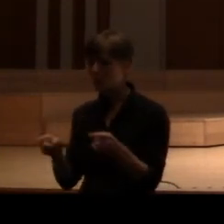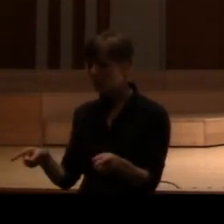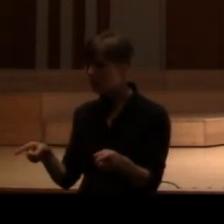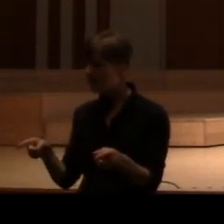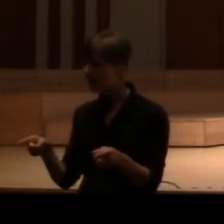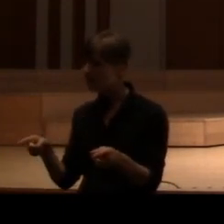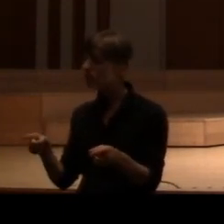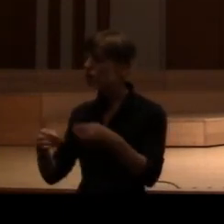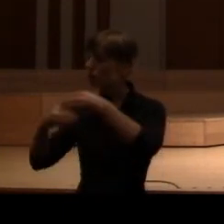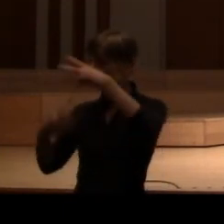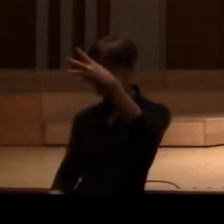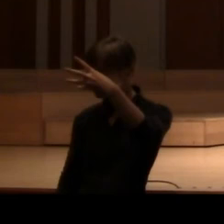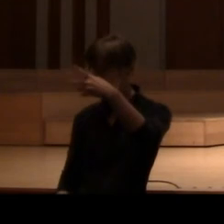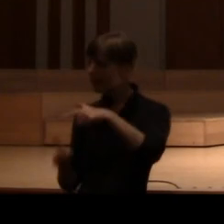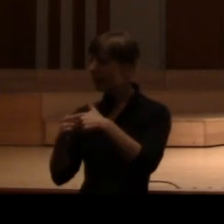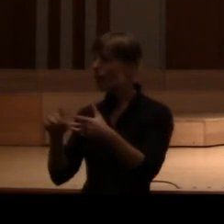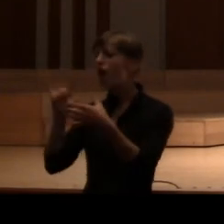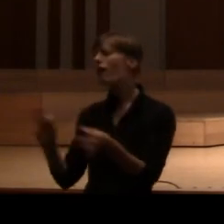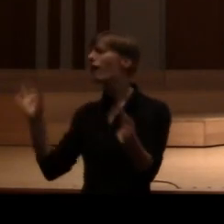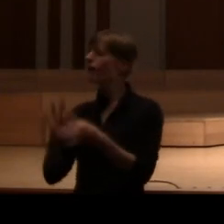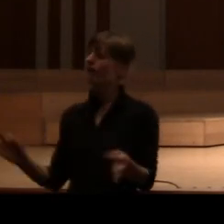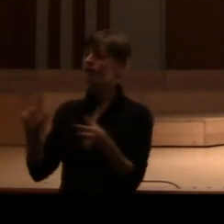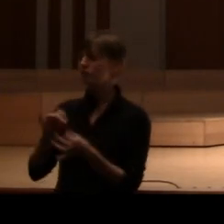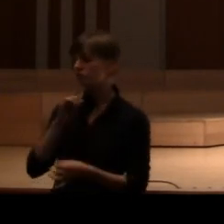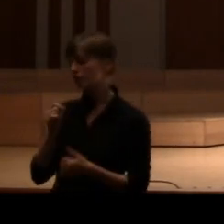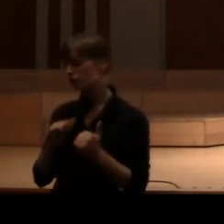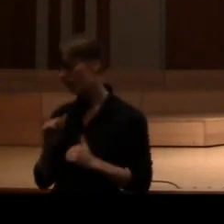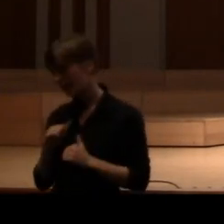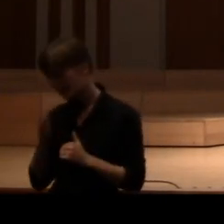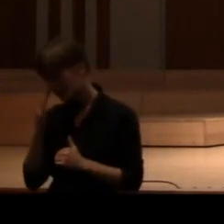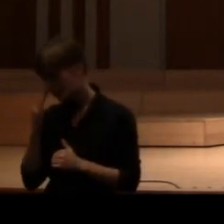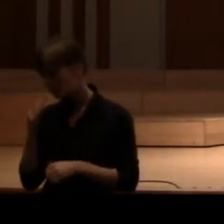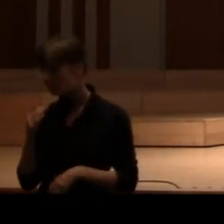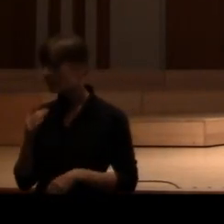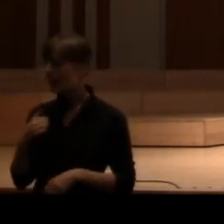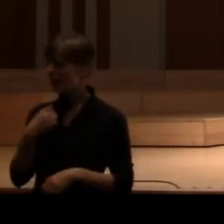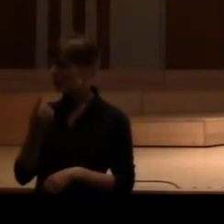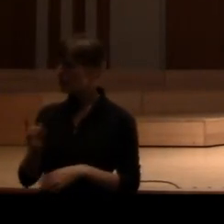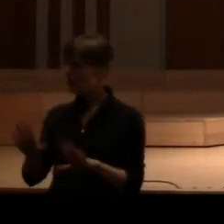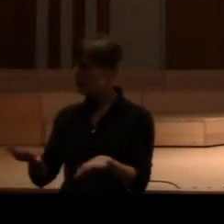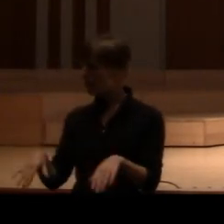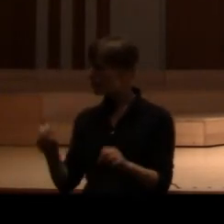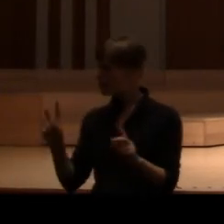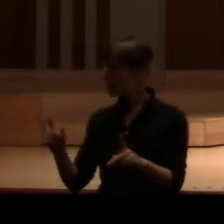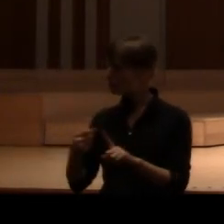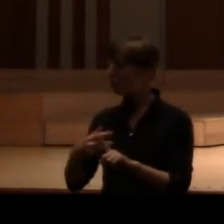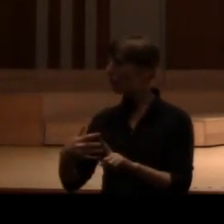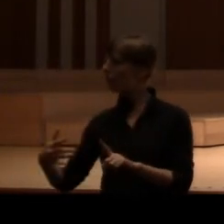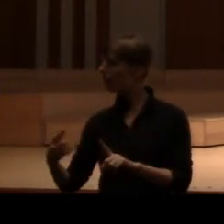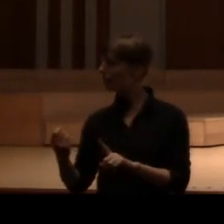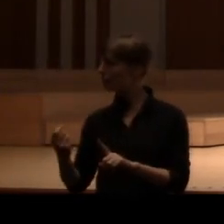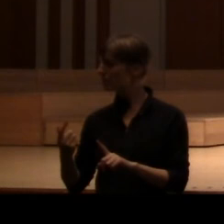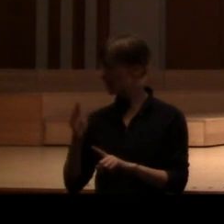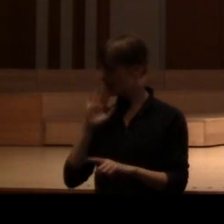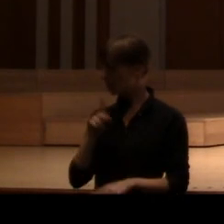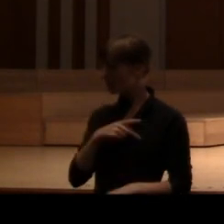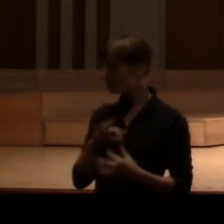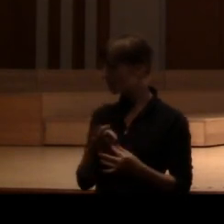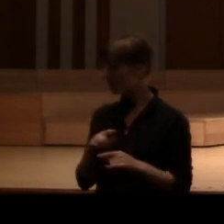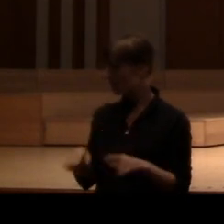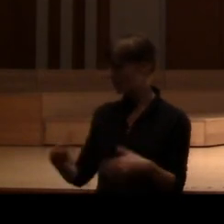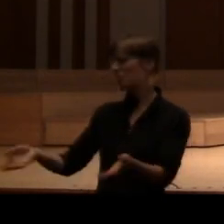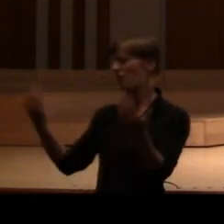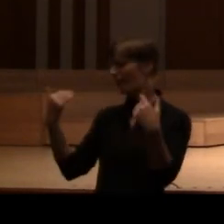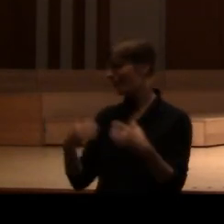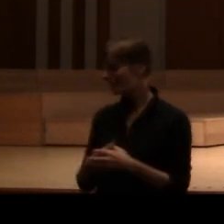list of words? And then we write this uber dramatic piece where it's like, you know, I tell them it's okay to dramatize a little bit, even though it's personal narrative, you can make this